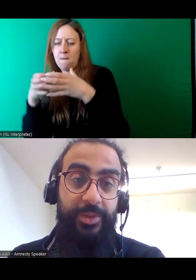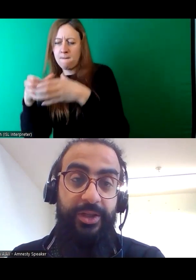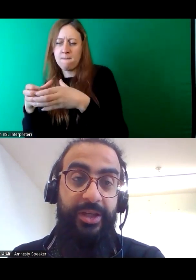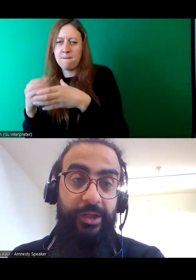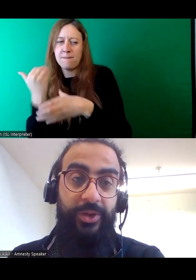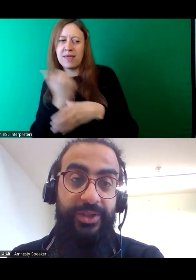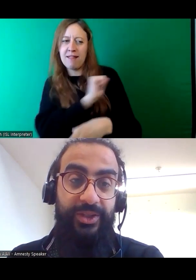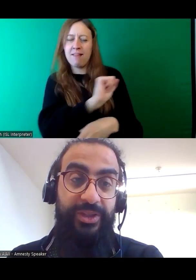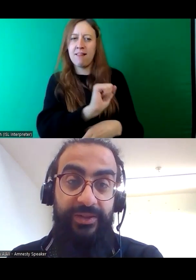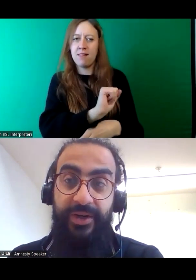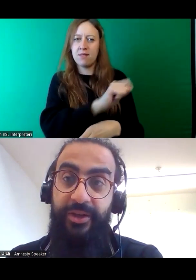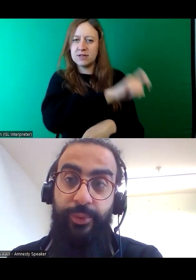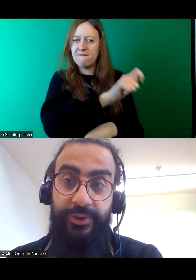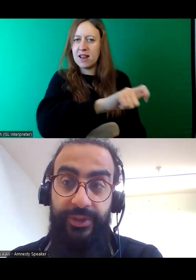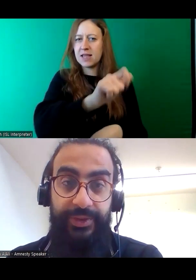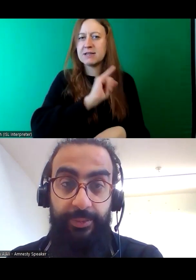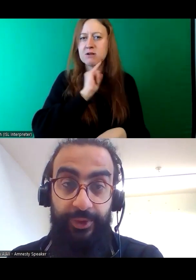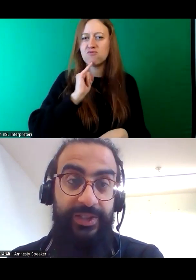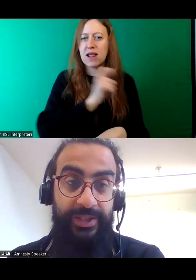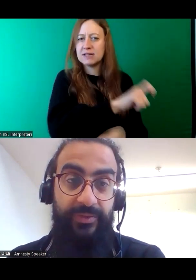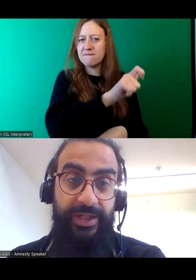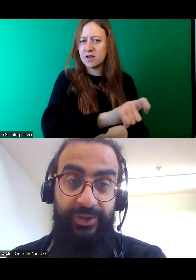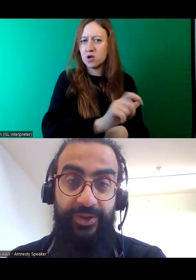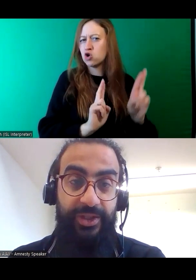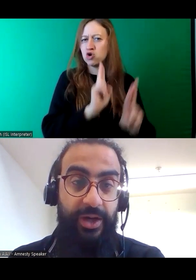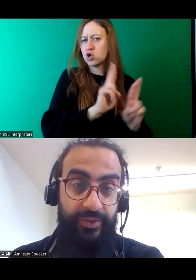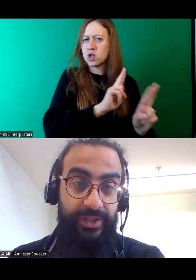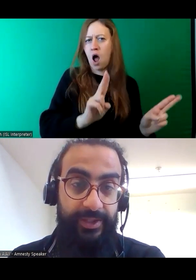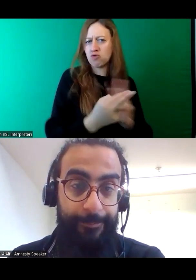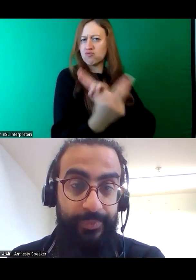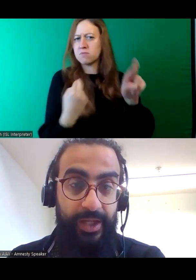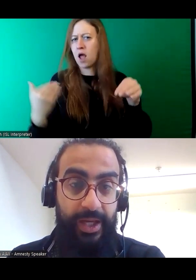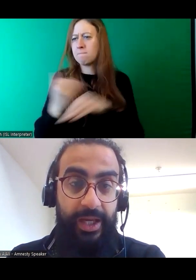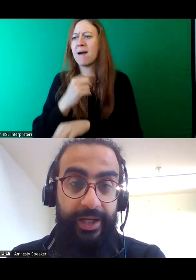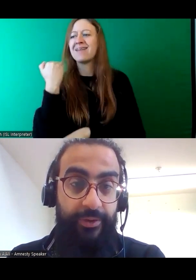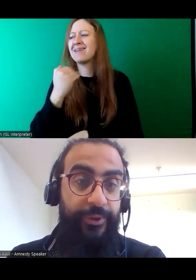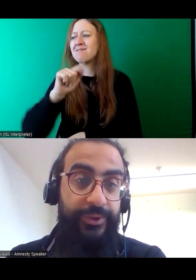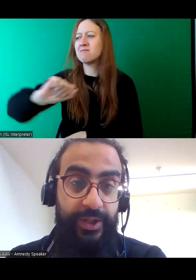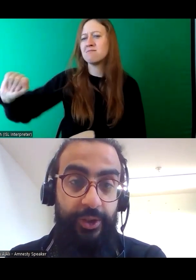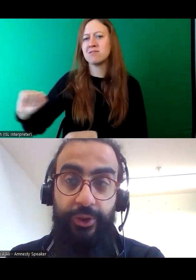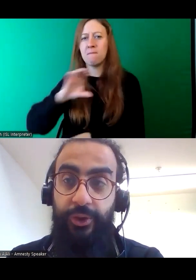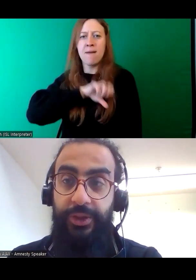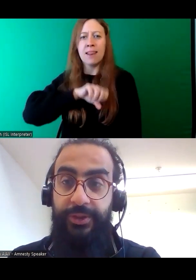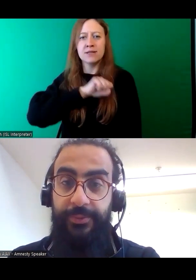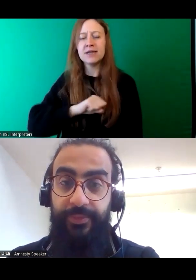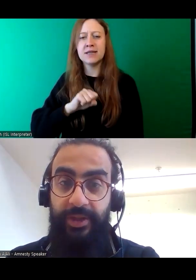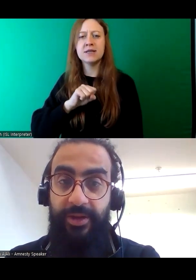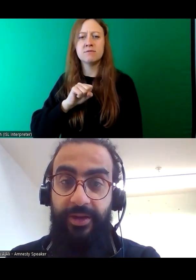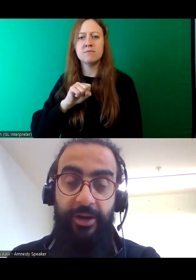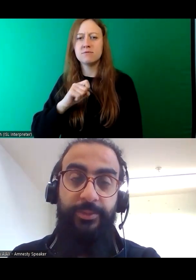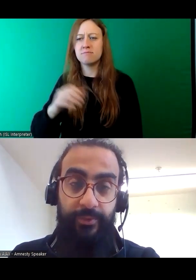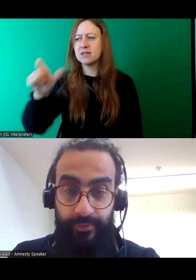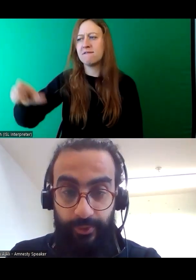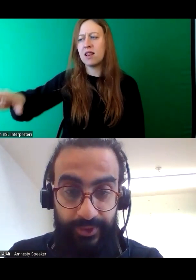international humanitarian law is really very important in protecting civilians in these conflicts. Now, the first thing,